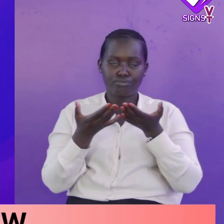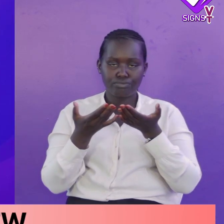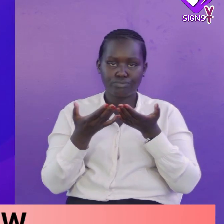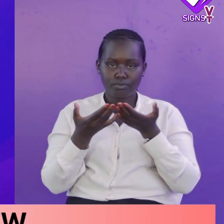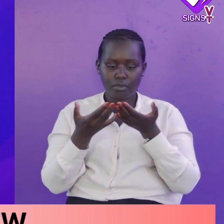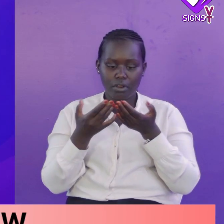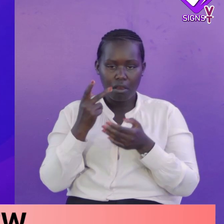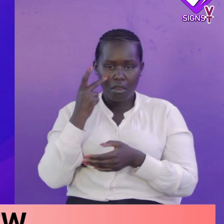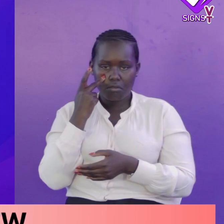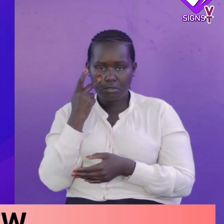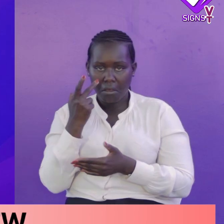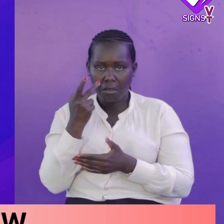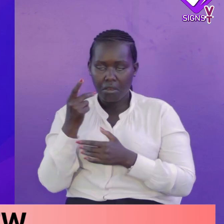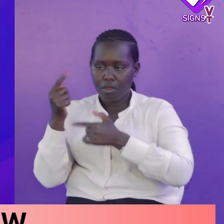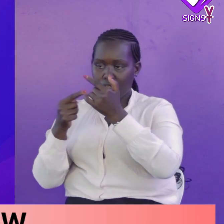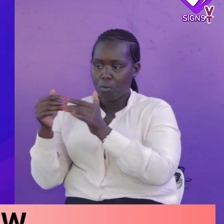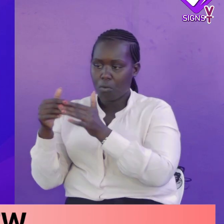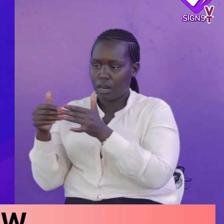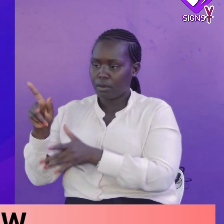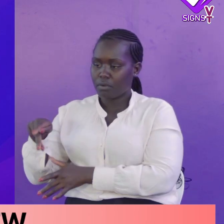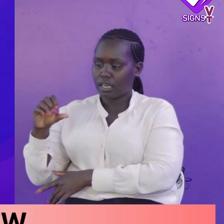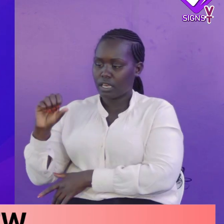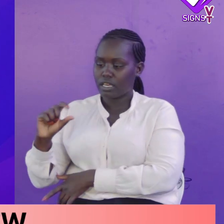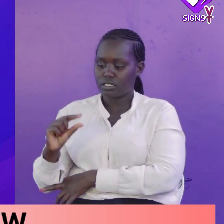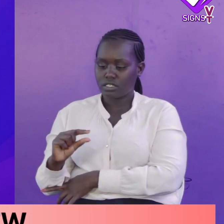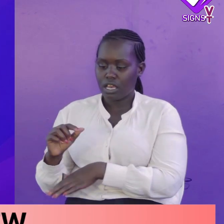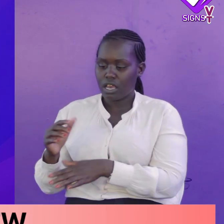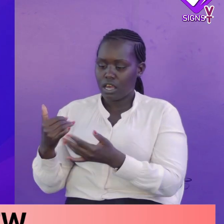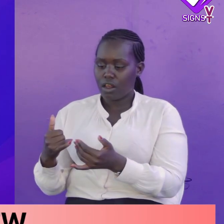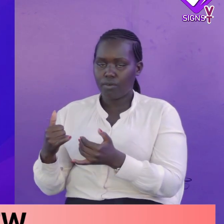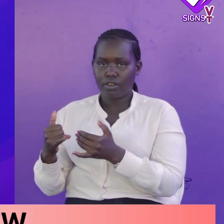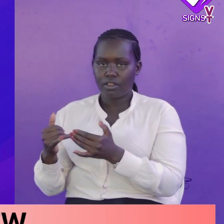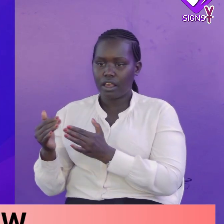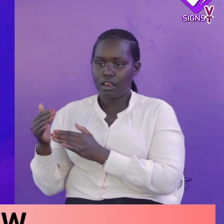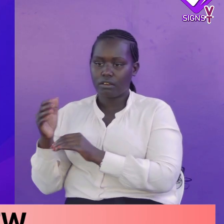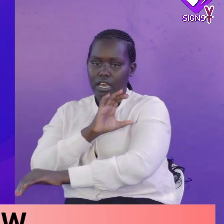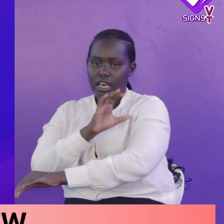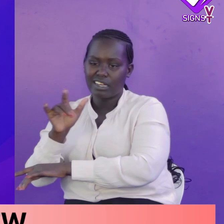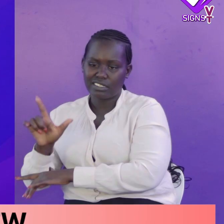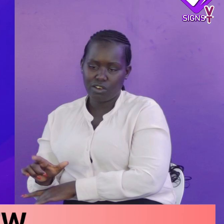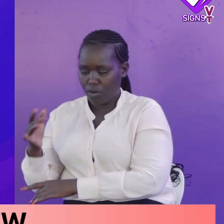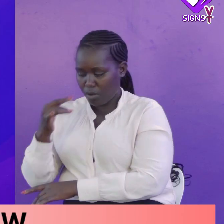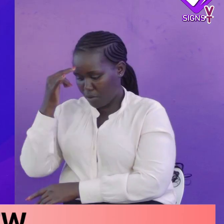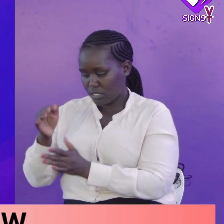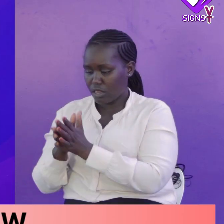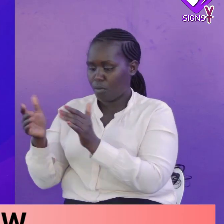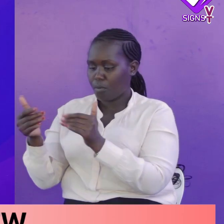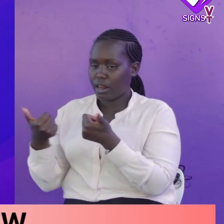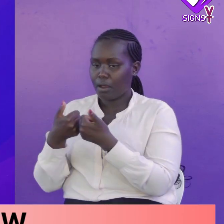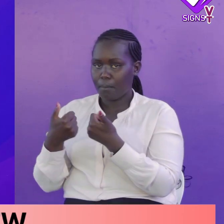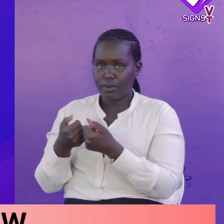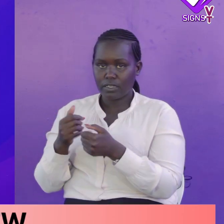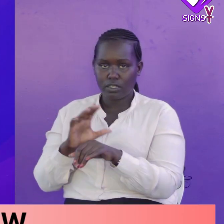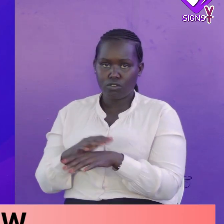Since they won against PSG, their momentum returned down, because in the opening game, they drew with